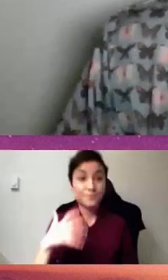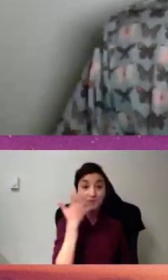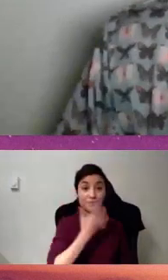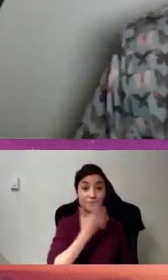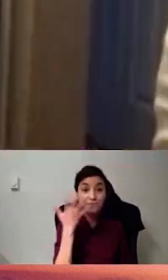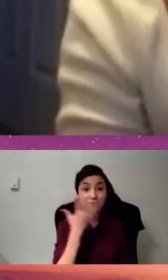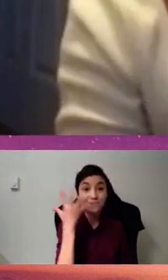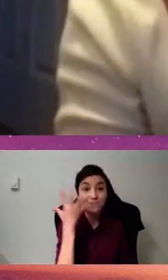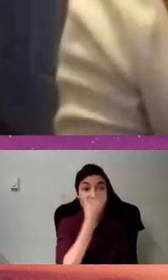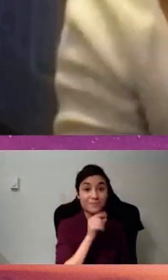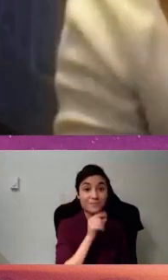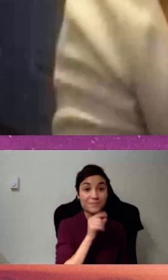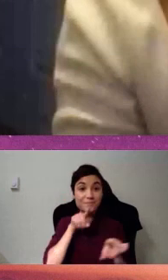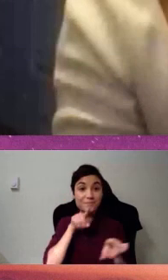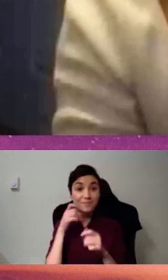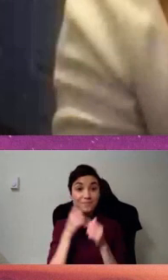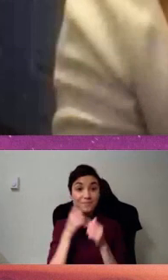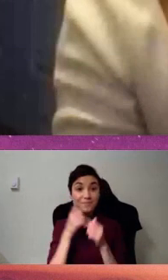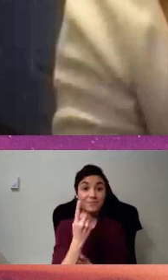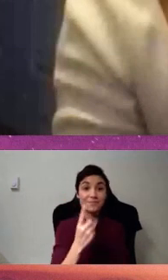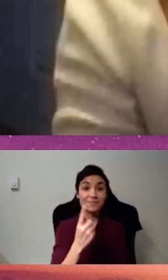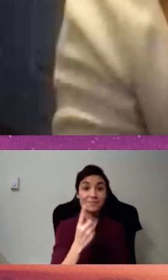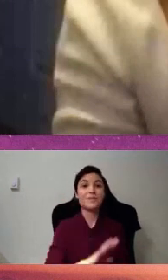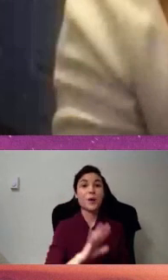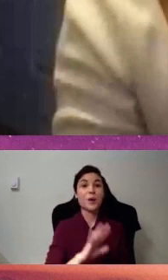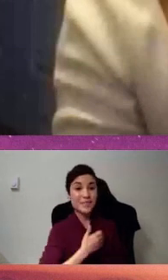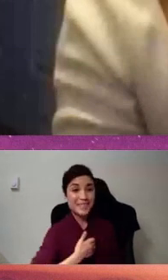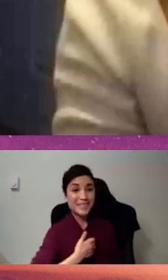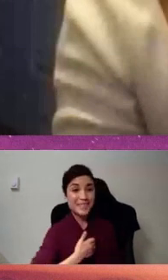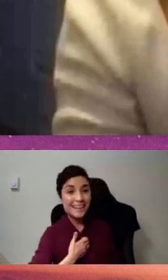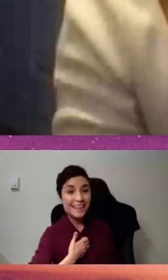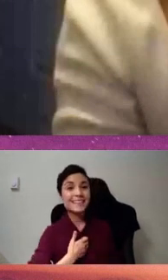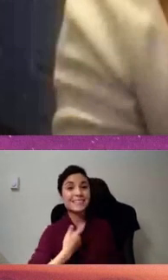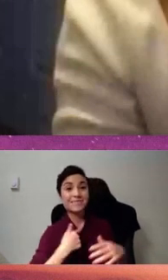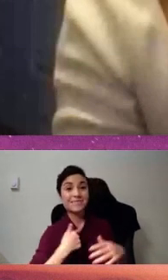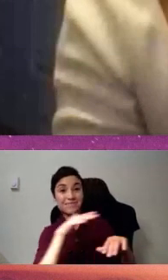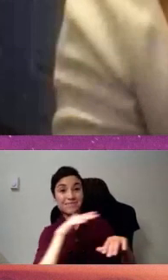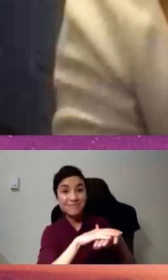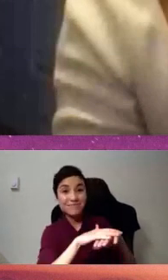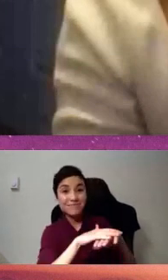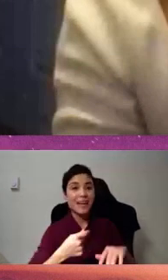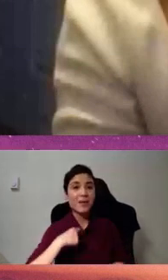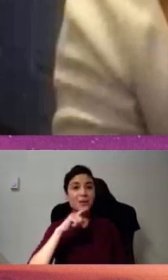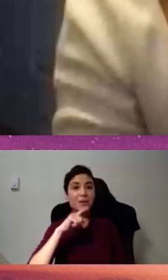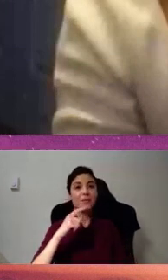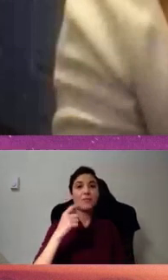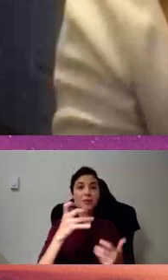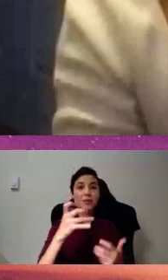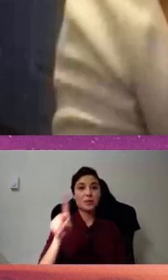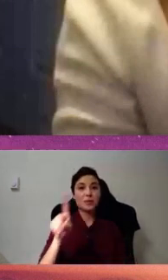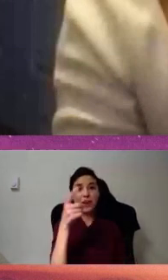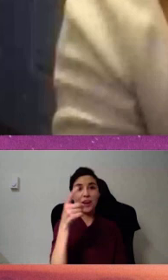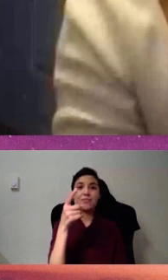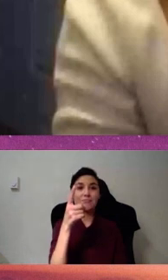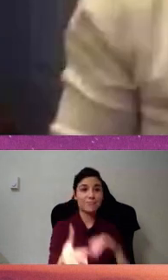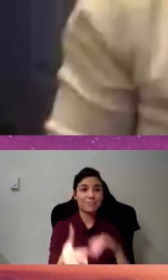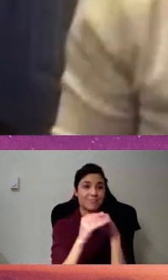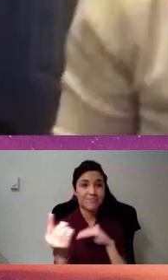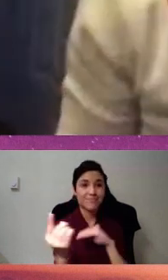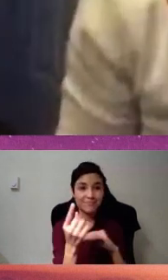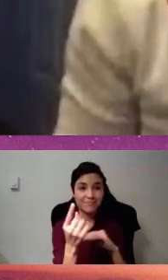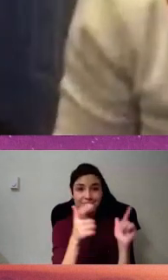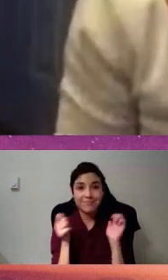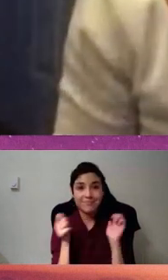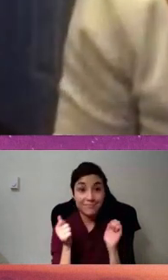Sorry. I'm sorry, Malcolm. I was just going to jump right in there. Is that okay? Or did you want to say something? It's okay. Okay, I'm so